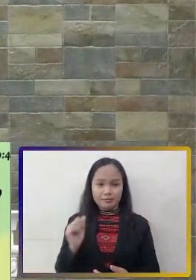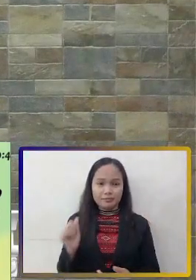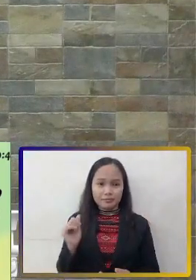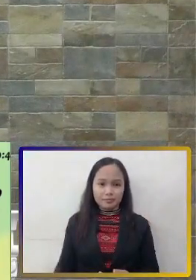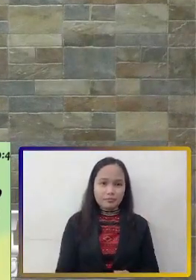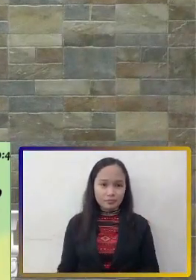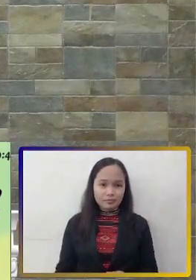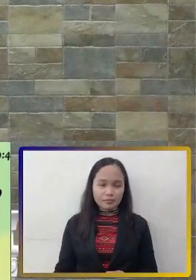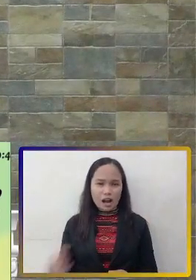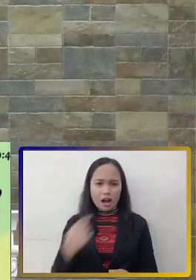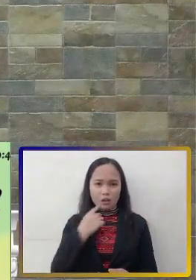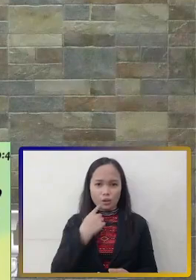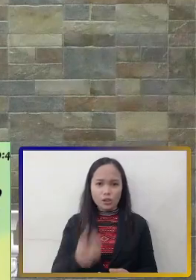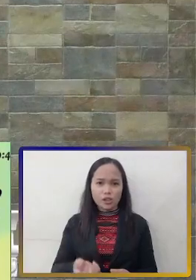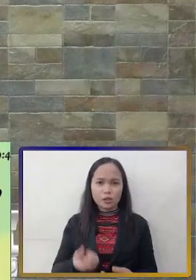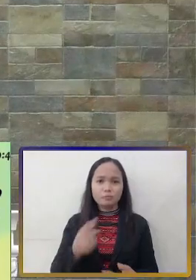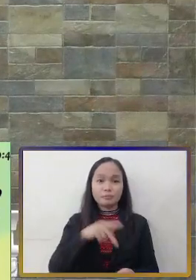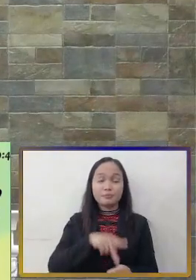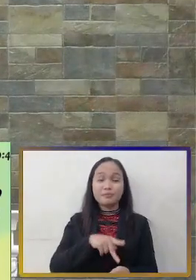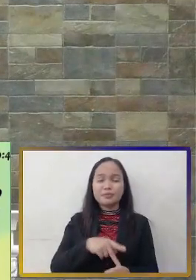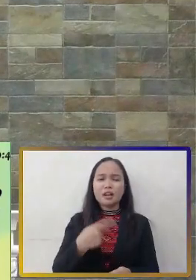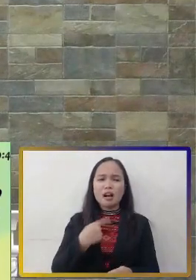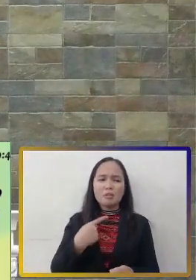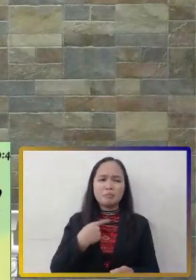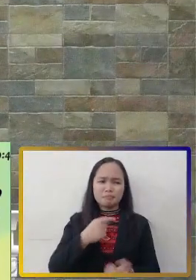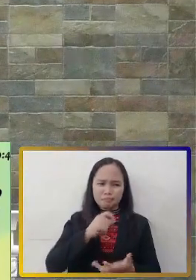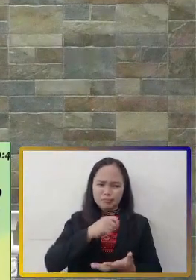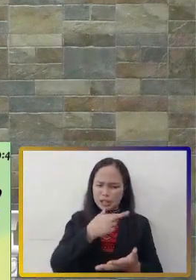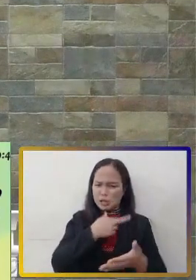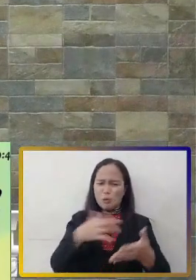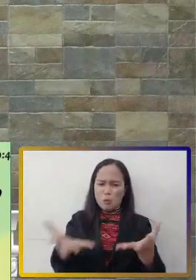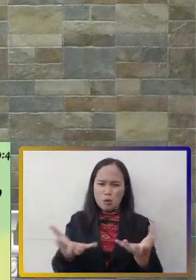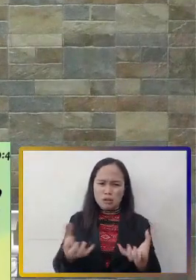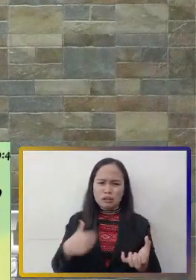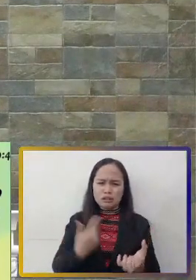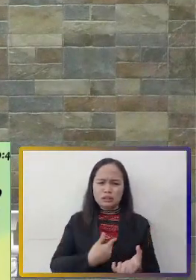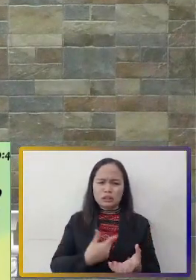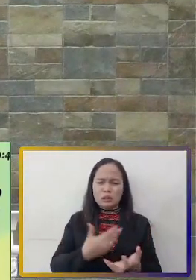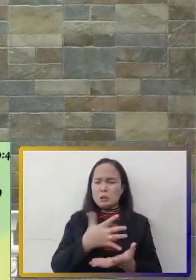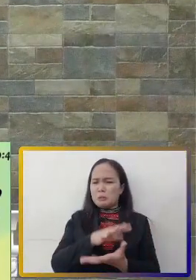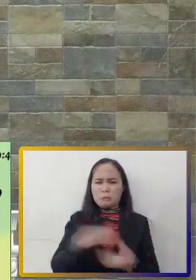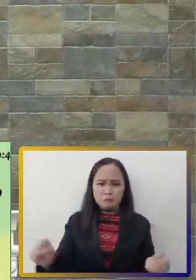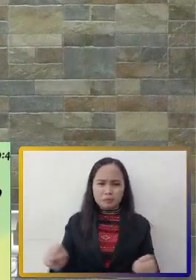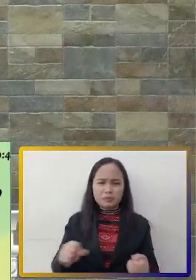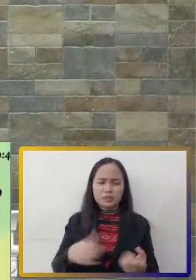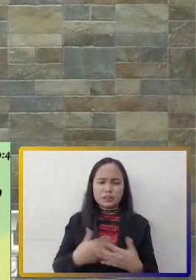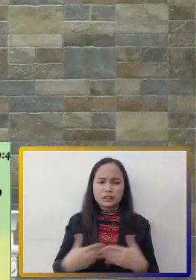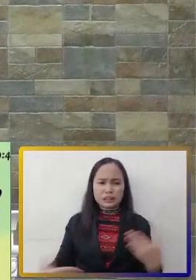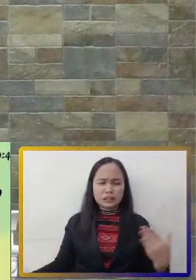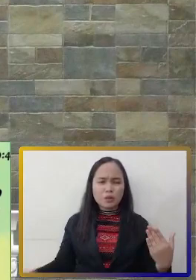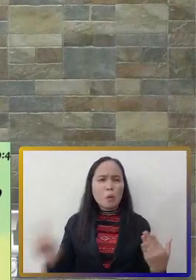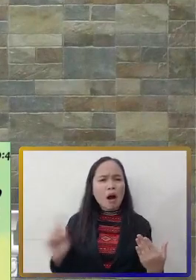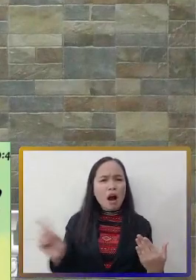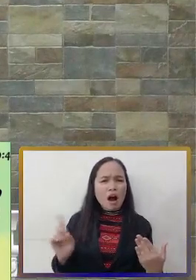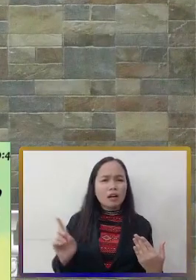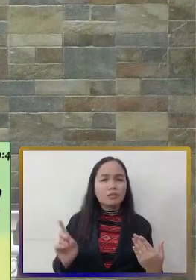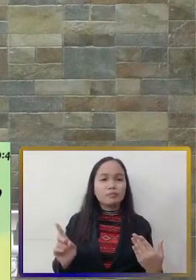may pinagigiba sa atin si Paul. May pinatatanggal sa atin si Paul. May pinasisira sa atin si Paul. Ano